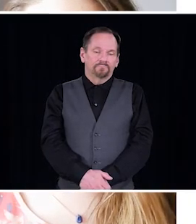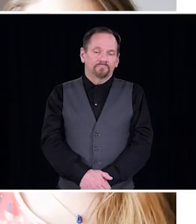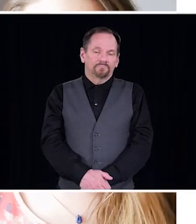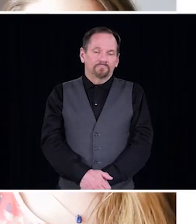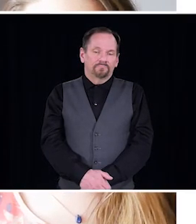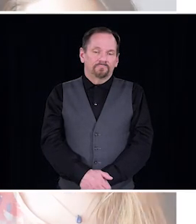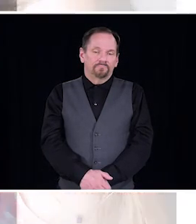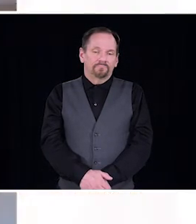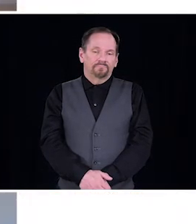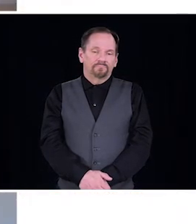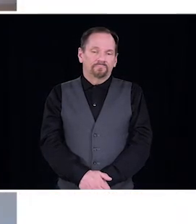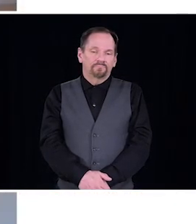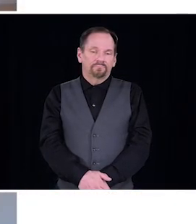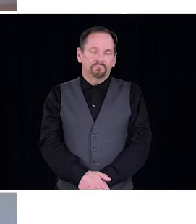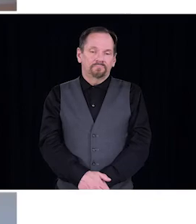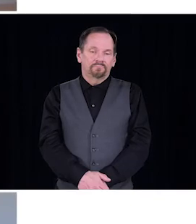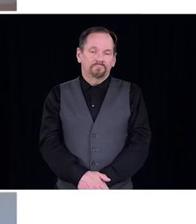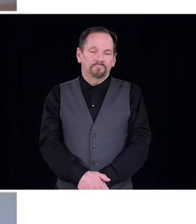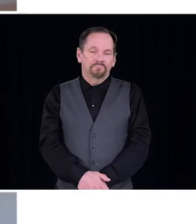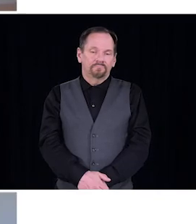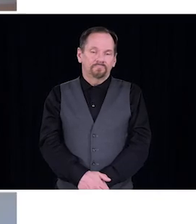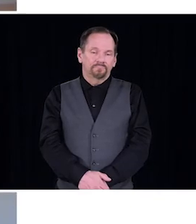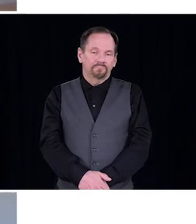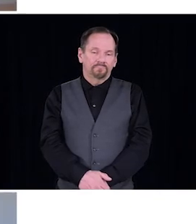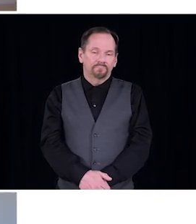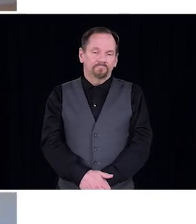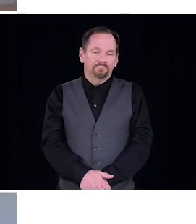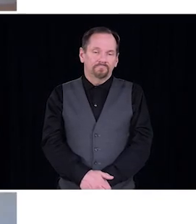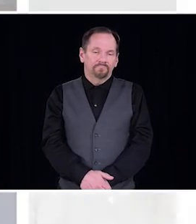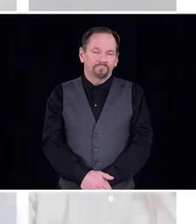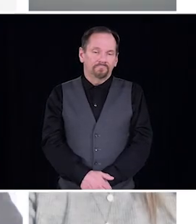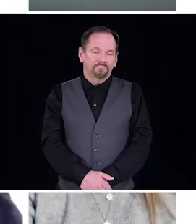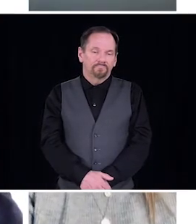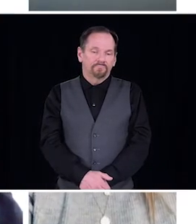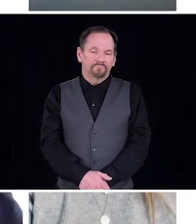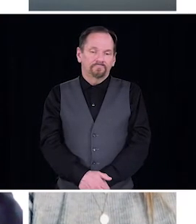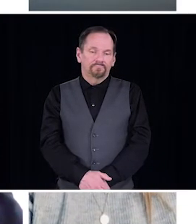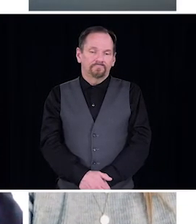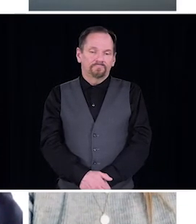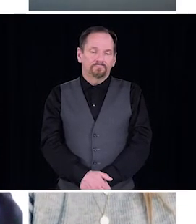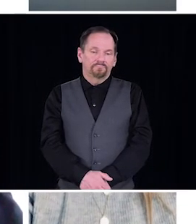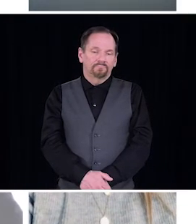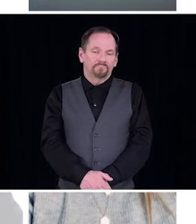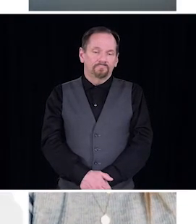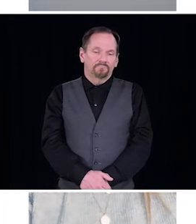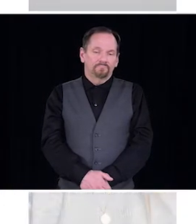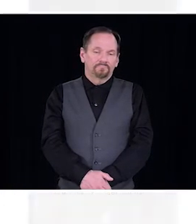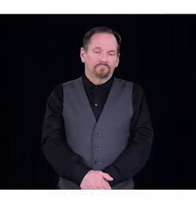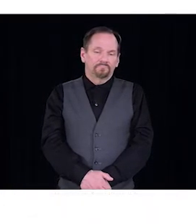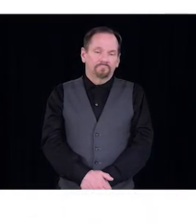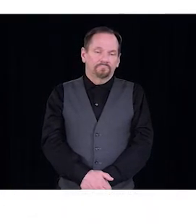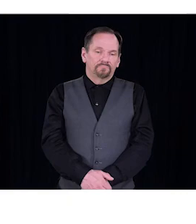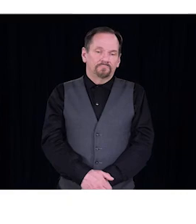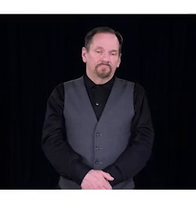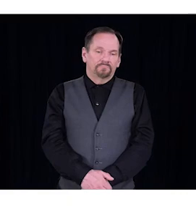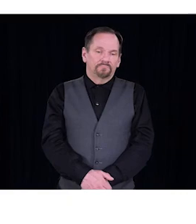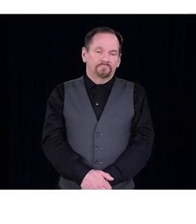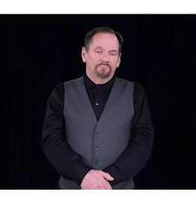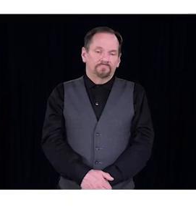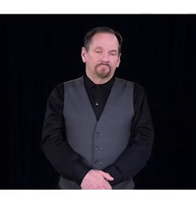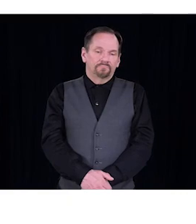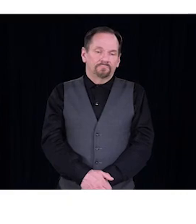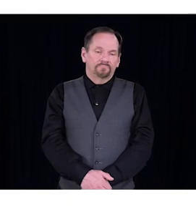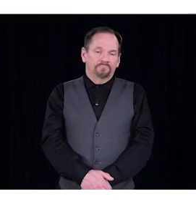forebears by building upon the advancement of science, innovation, research, policy, and knowledge. Collaborate